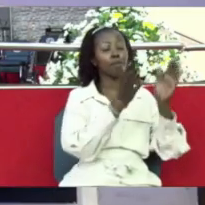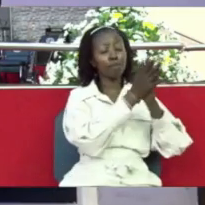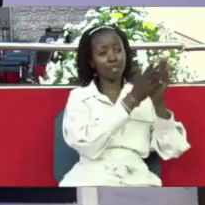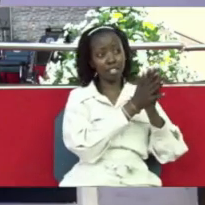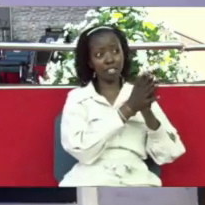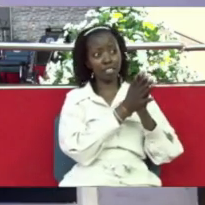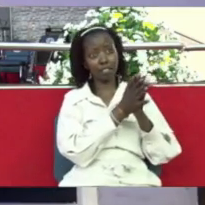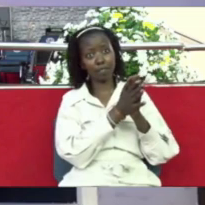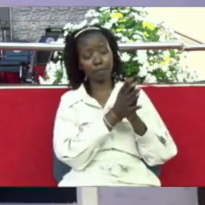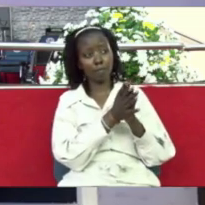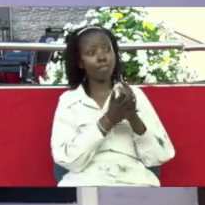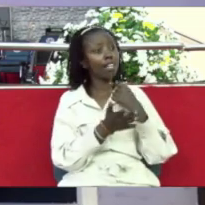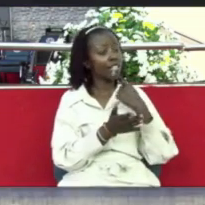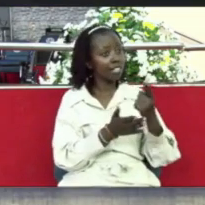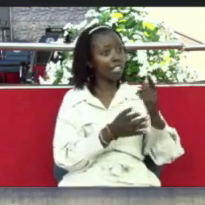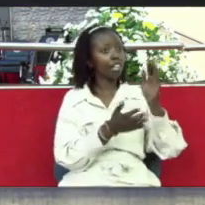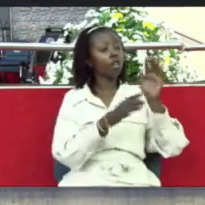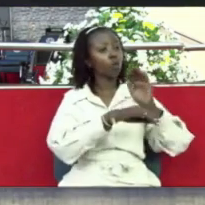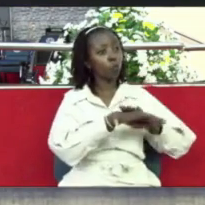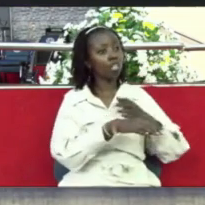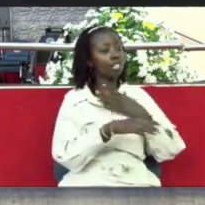Can you say that, goodness and grace?